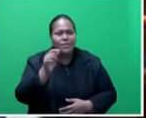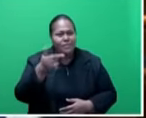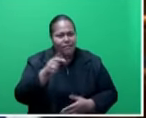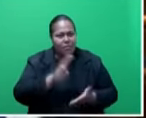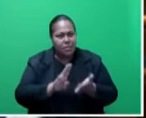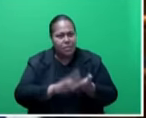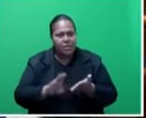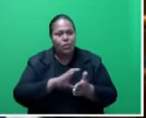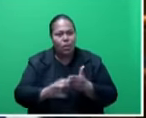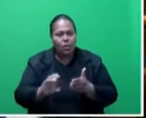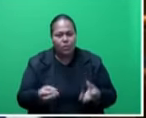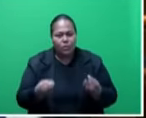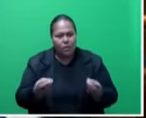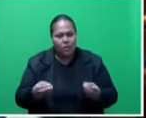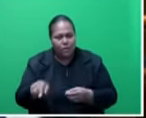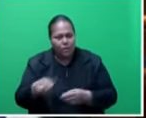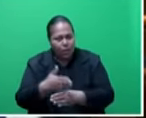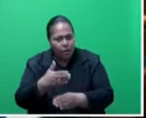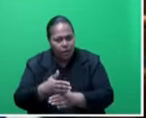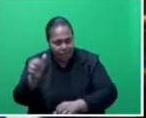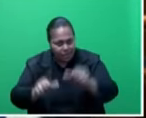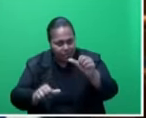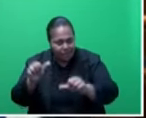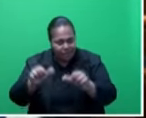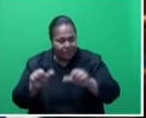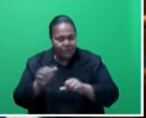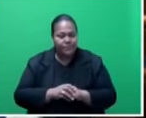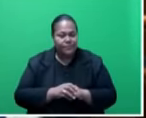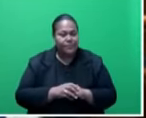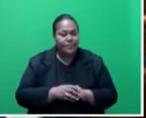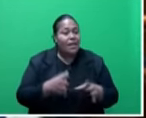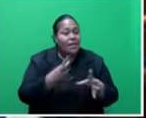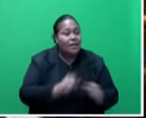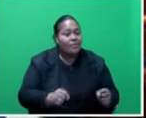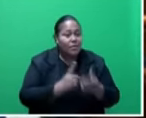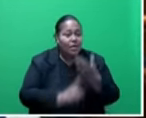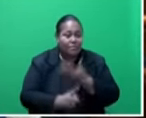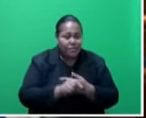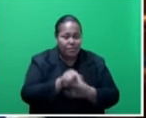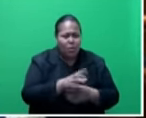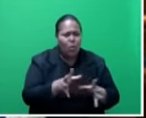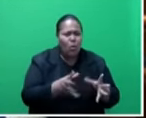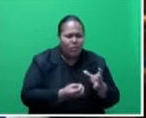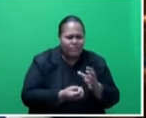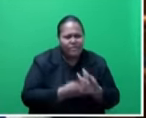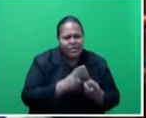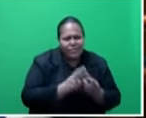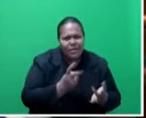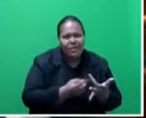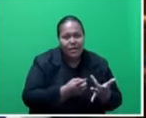the agriculture sector. 94% were value damages on the crop, 5.4% on livestock, and 0.6%